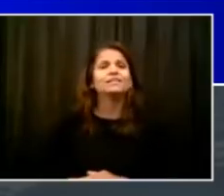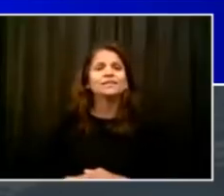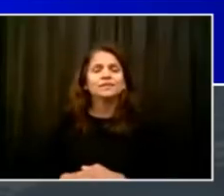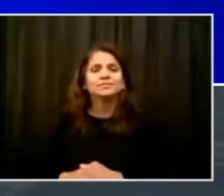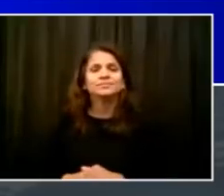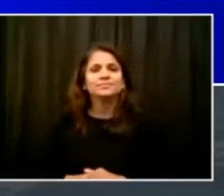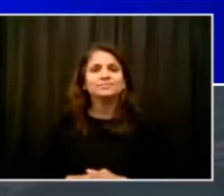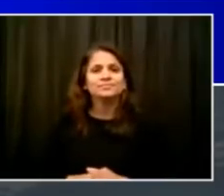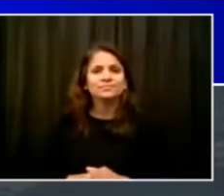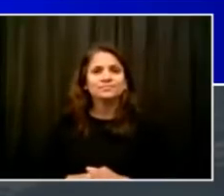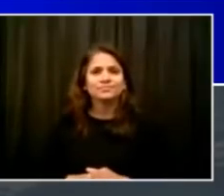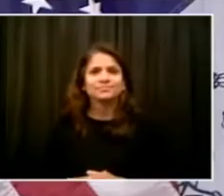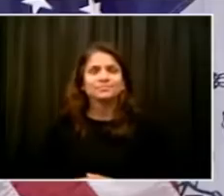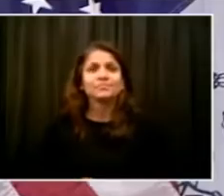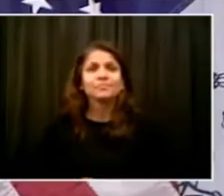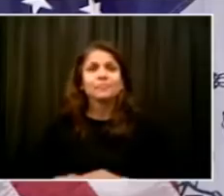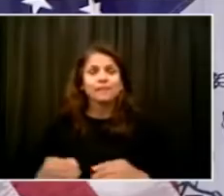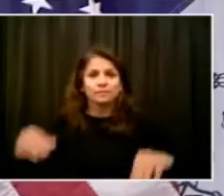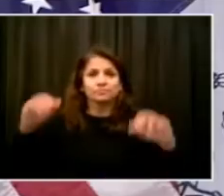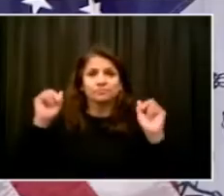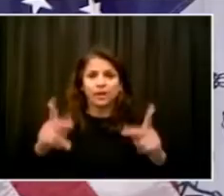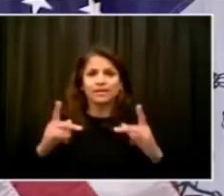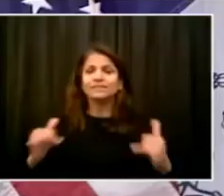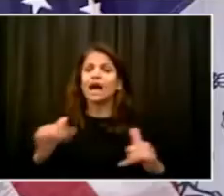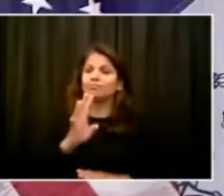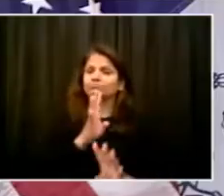Okay, few words in Spanish.